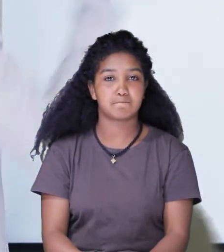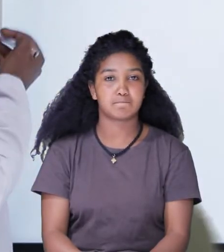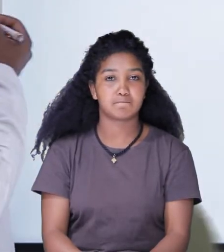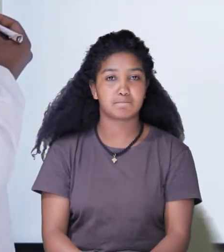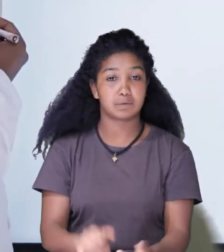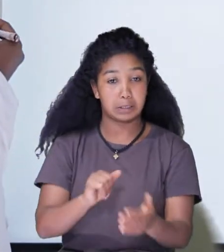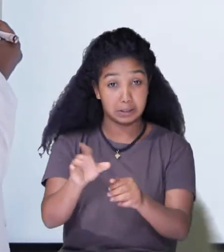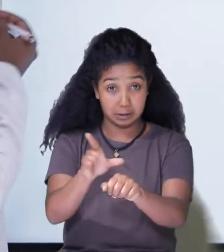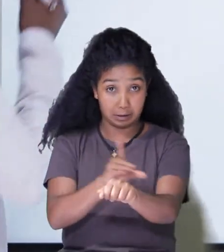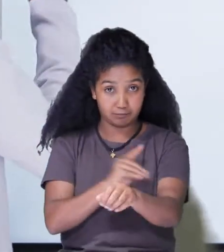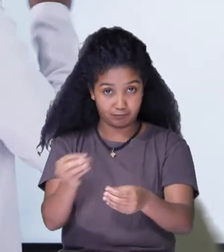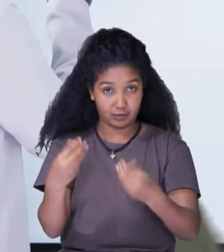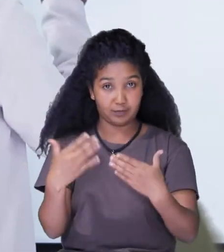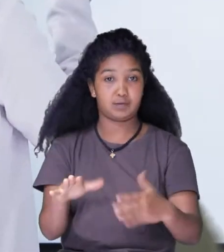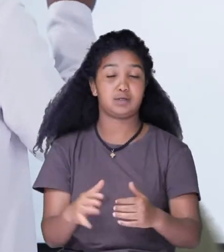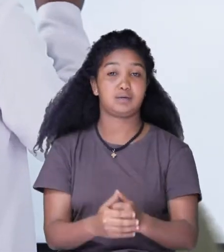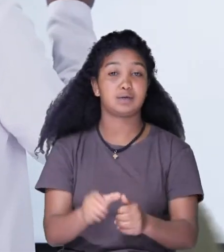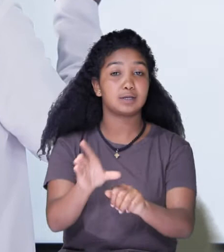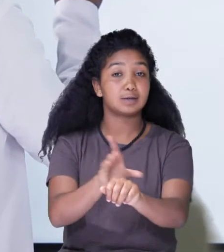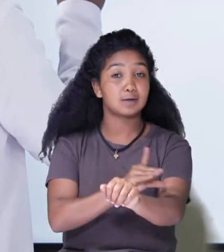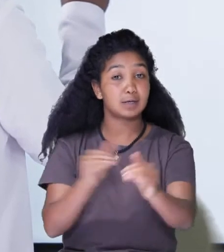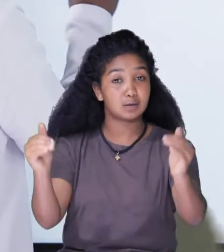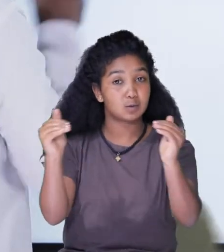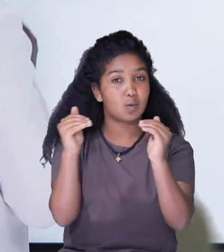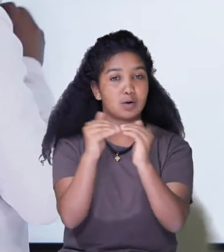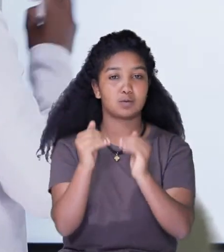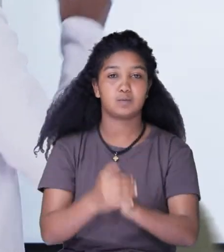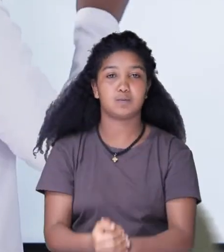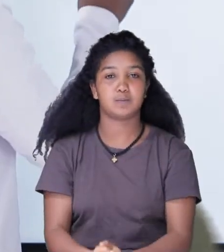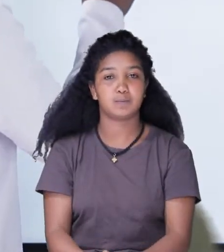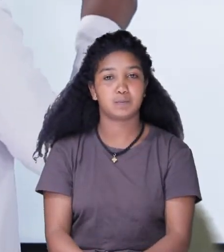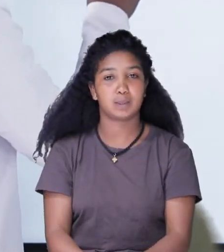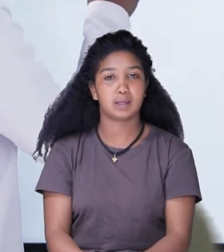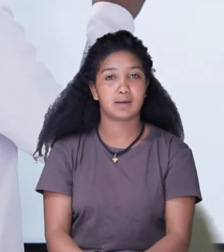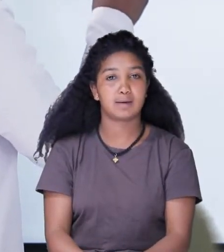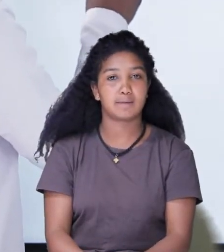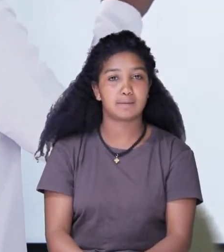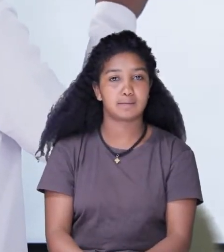that is distance. Distance is equal to